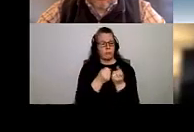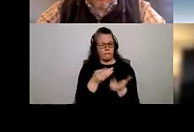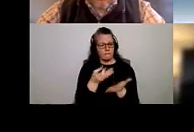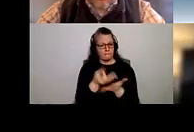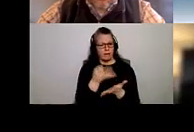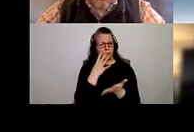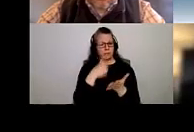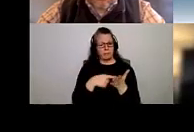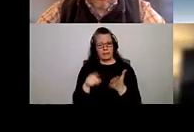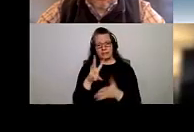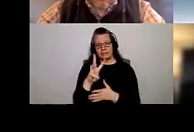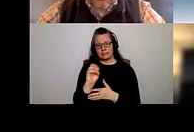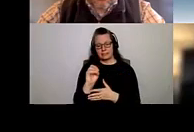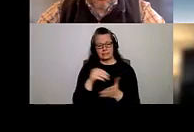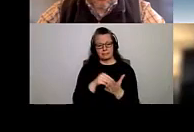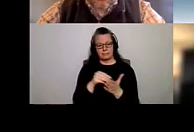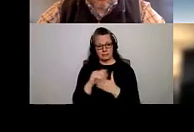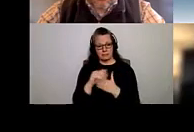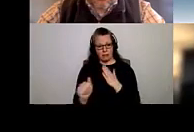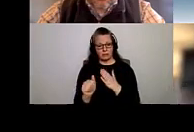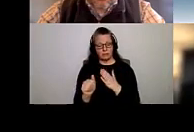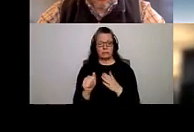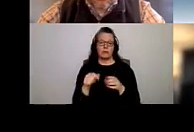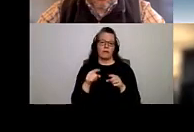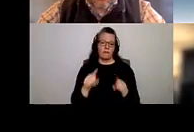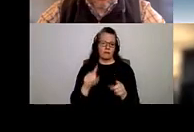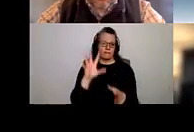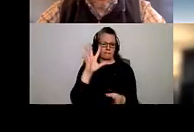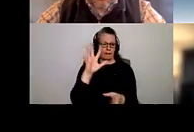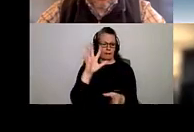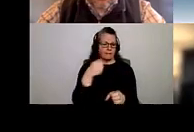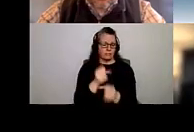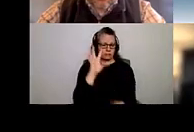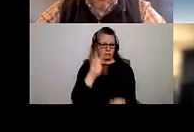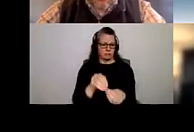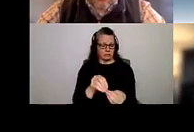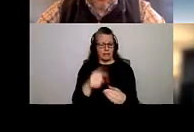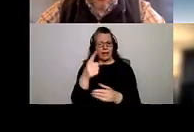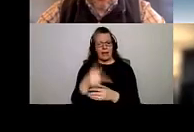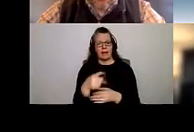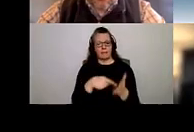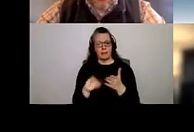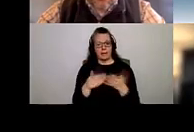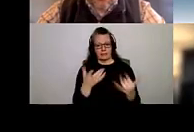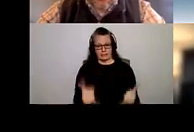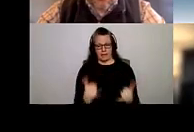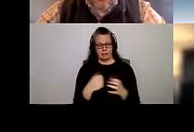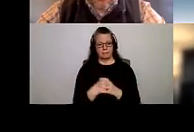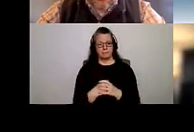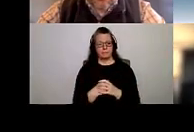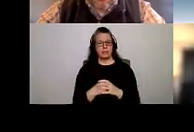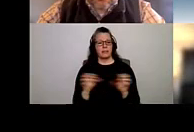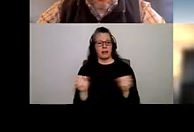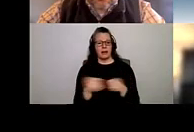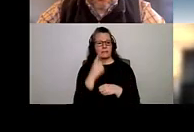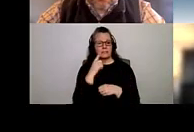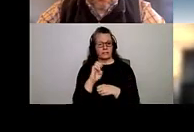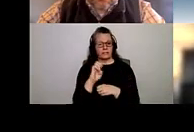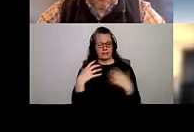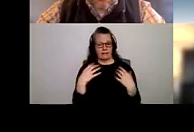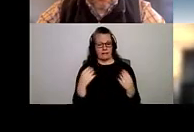$60 million over 5 years, and half of that has been paid to date. The Office of eHealth Innovation is